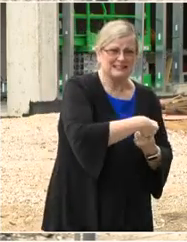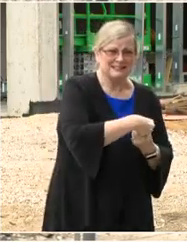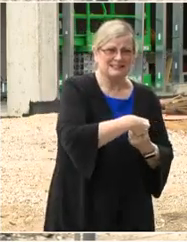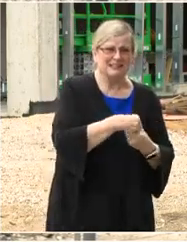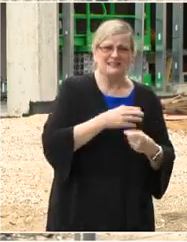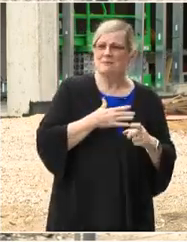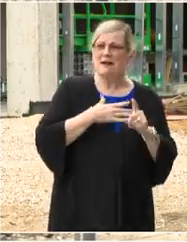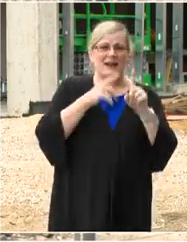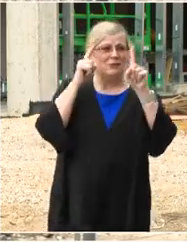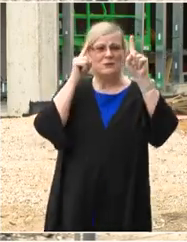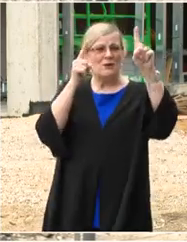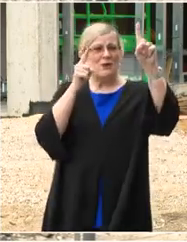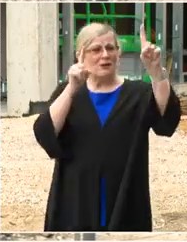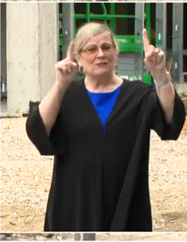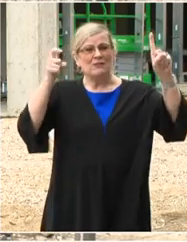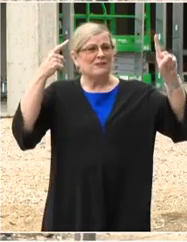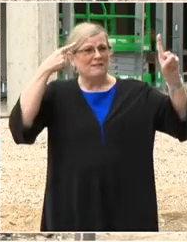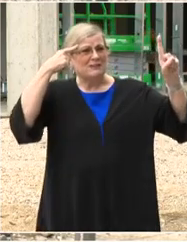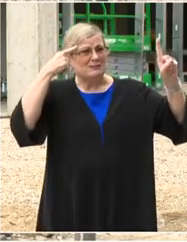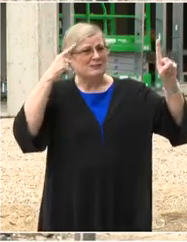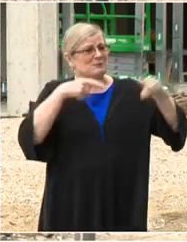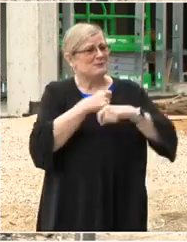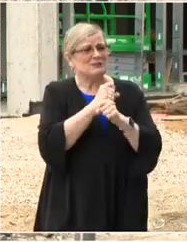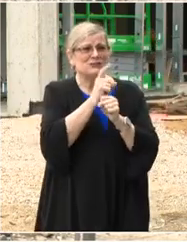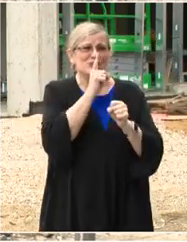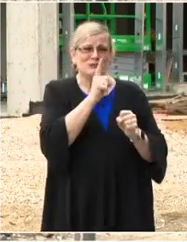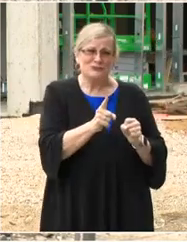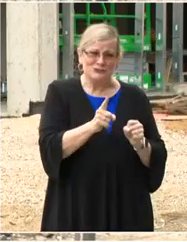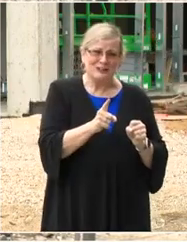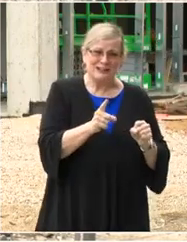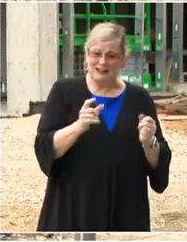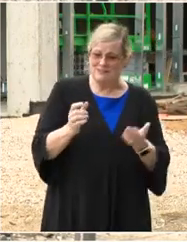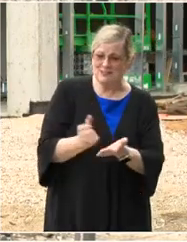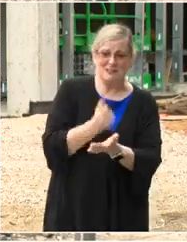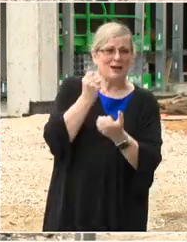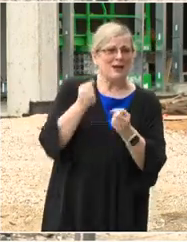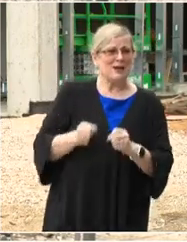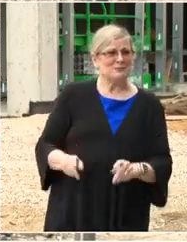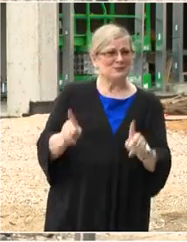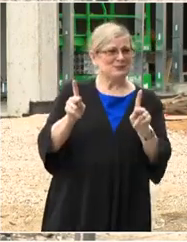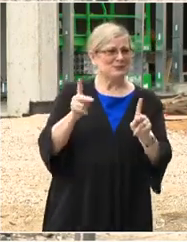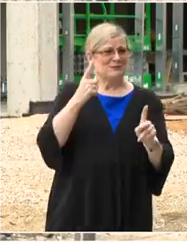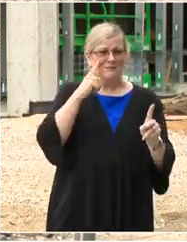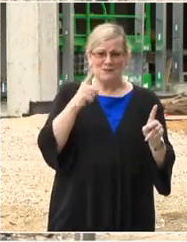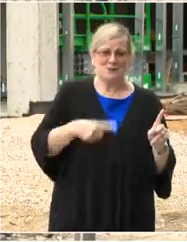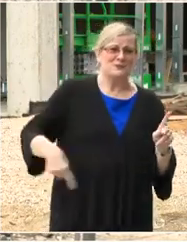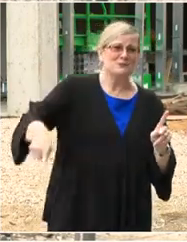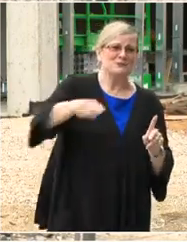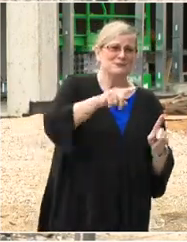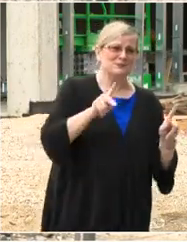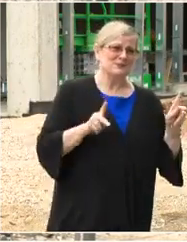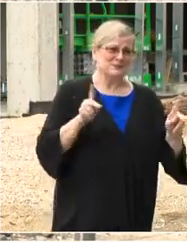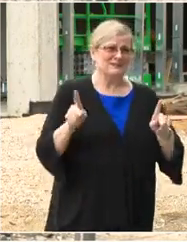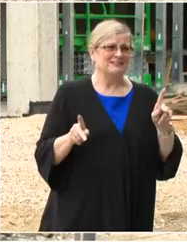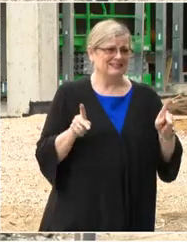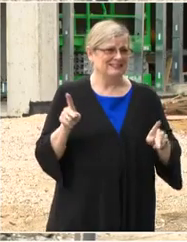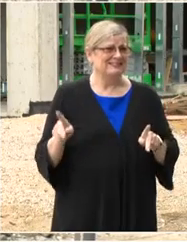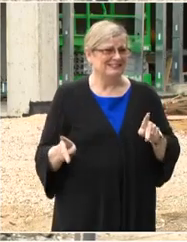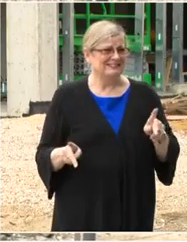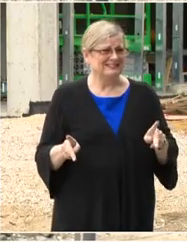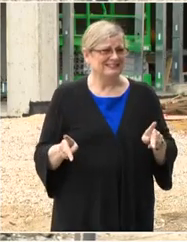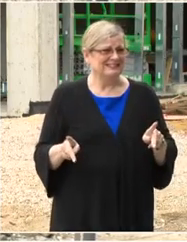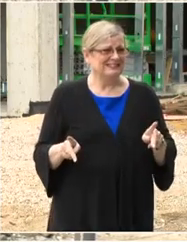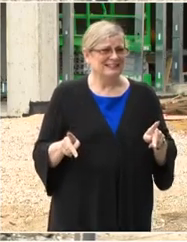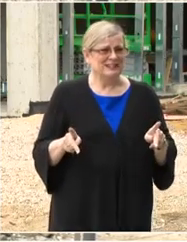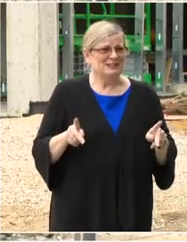make sure that we have opportunities for those that I sometimes would say are the kind of